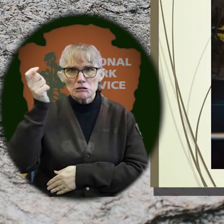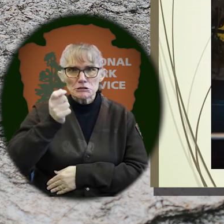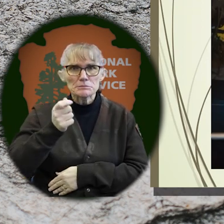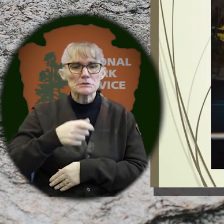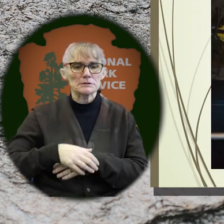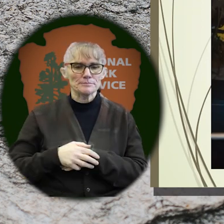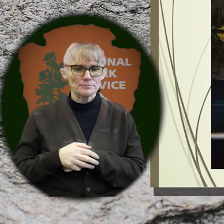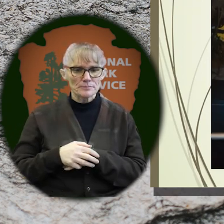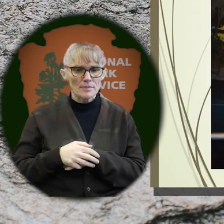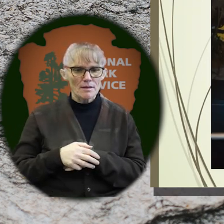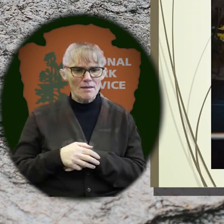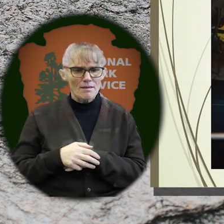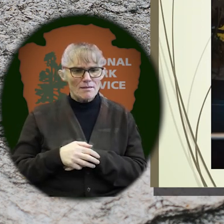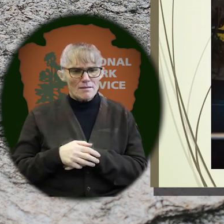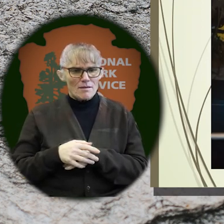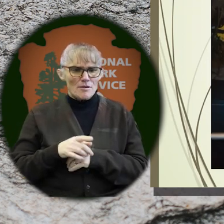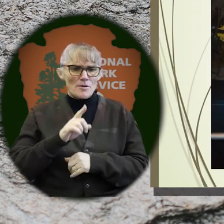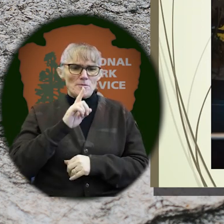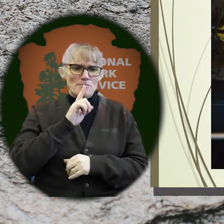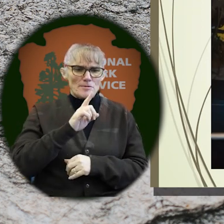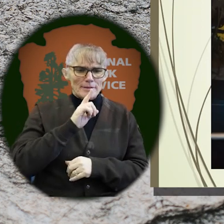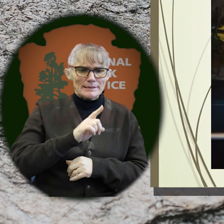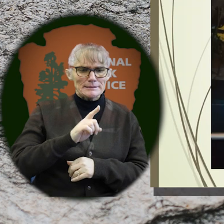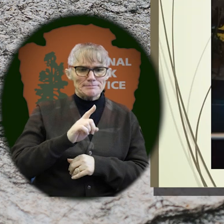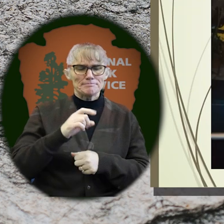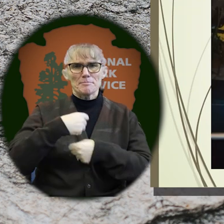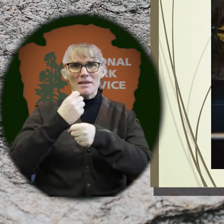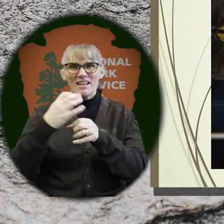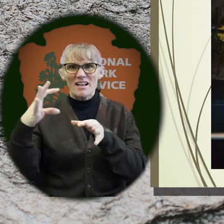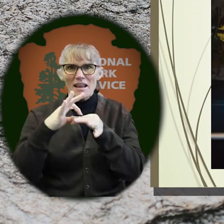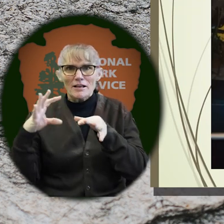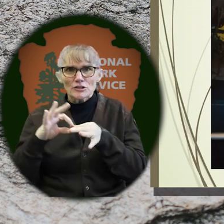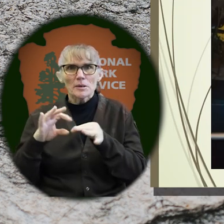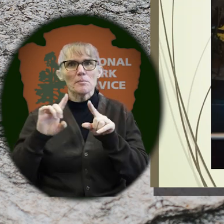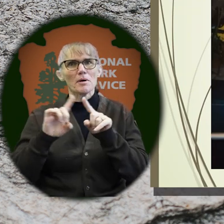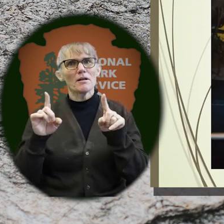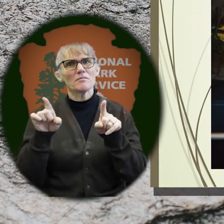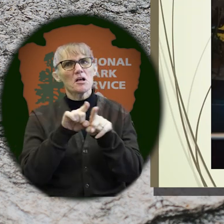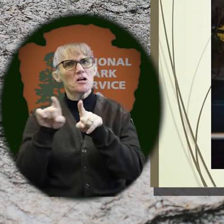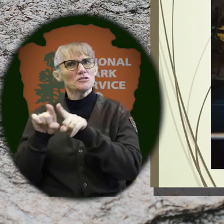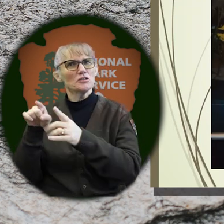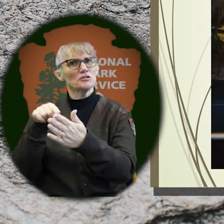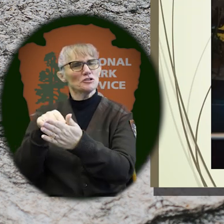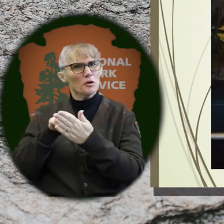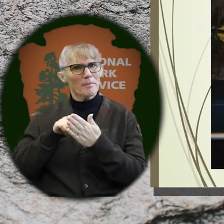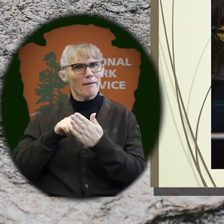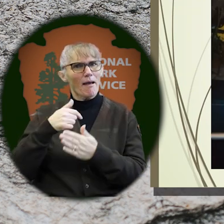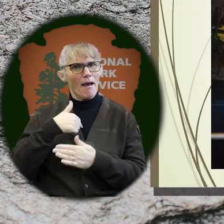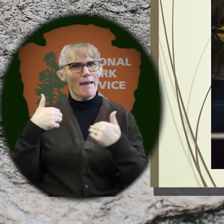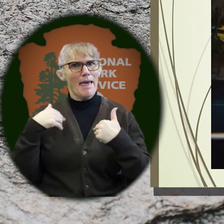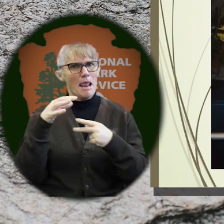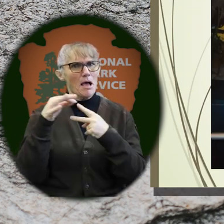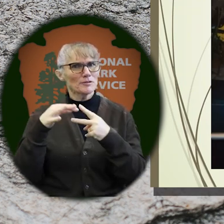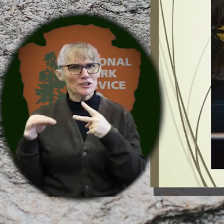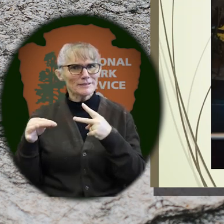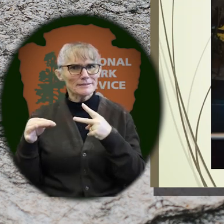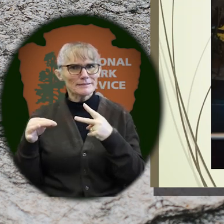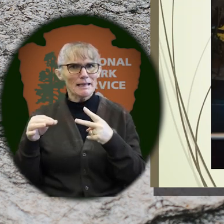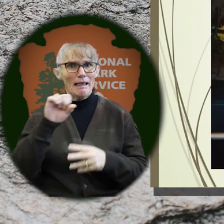was making a connection while also trying to show me that I had options, that this was not the only route I had to